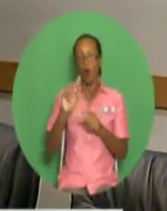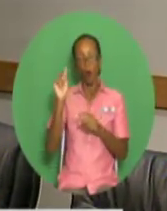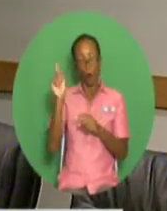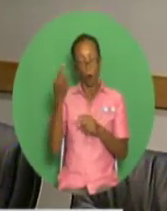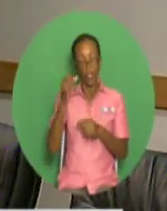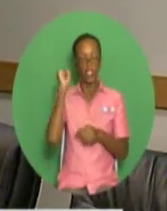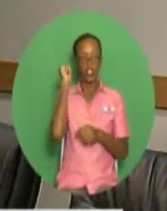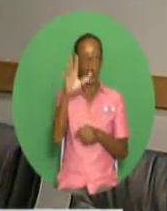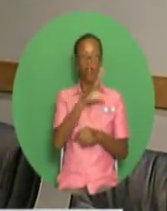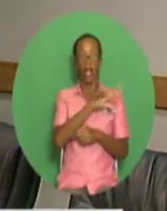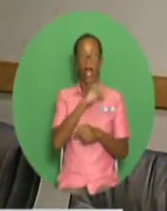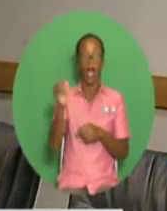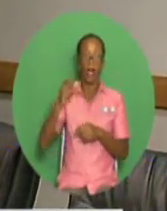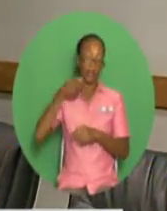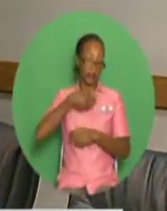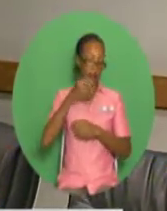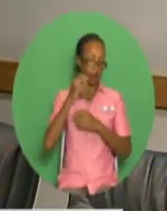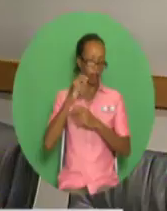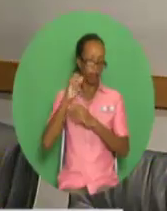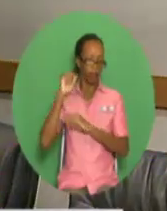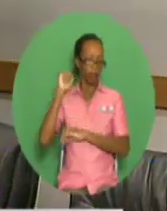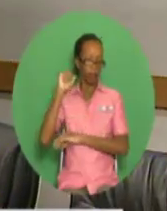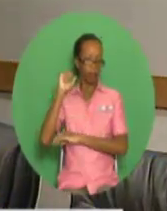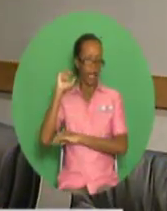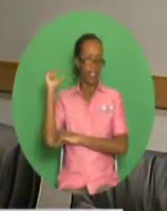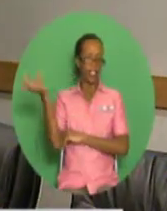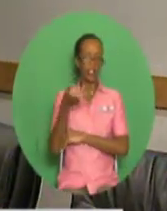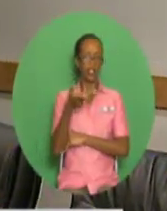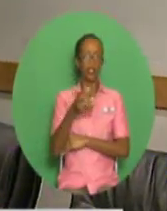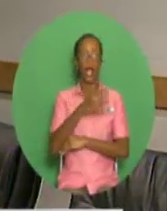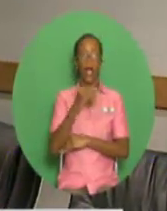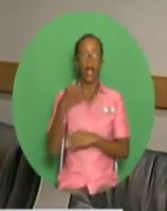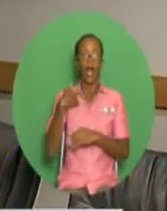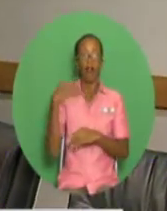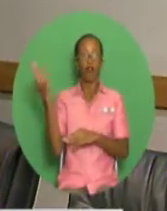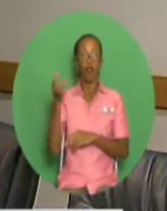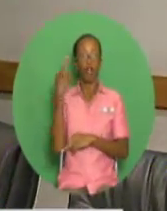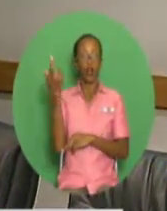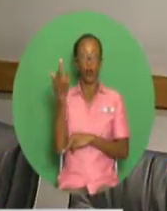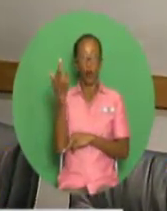the Olympics, but in the Paralympic Games. And he also holds the world record in the